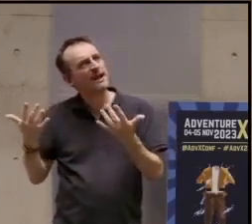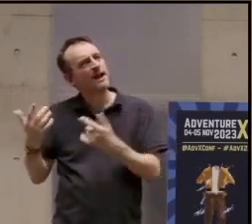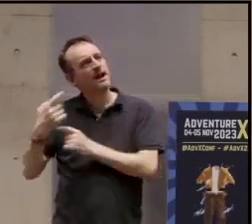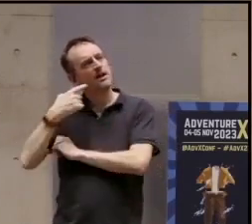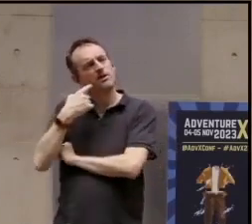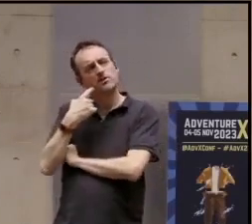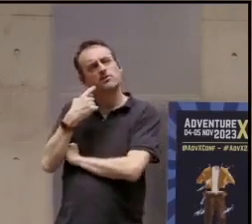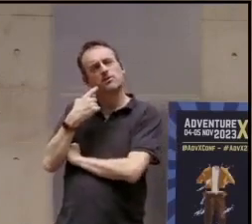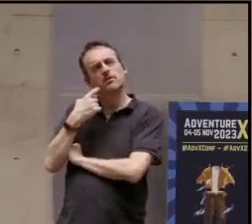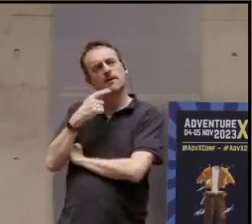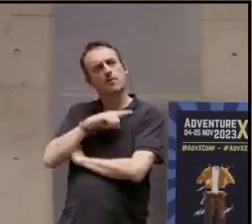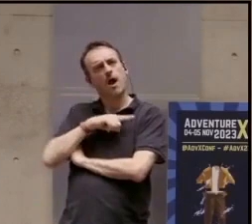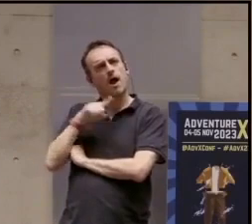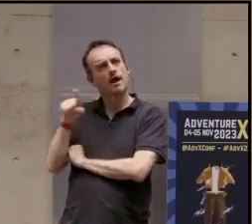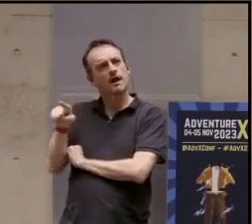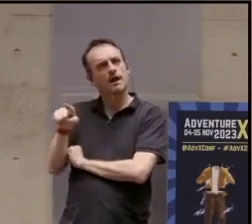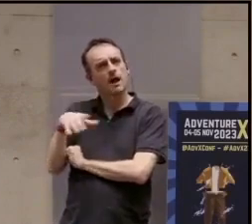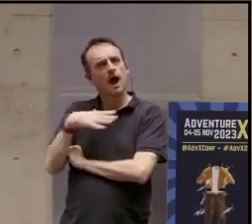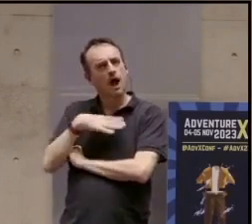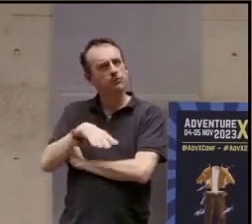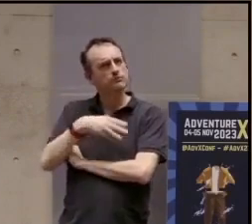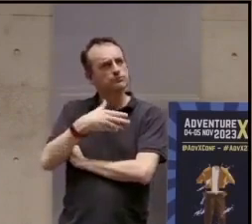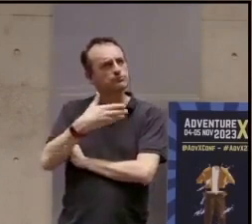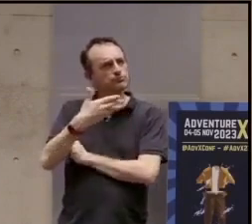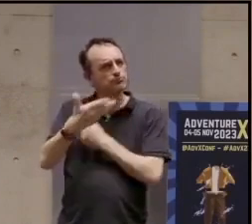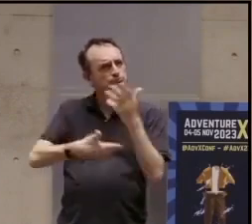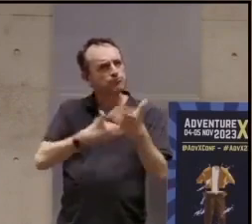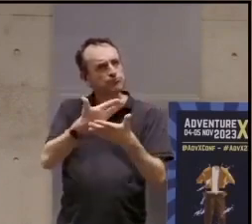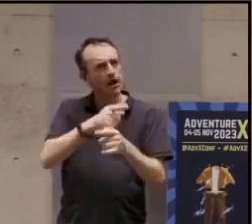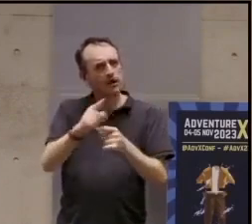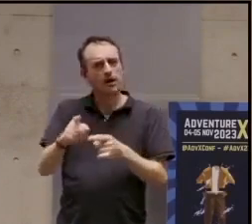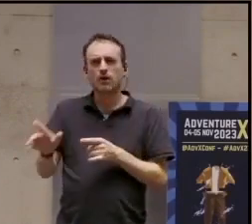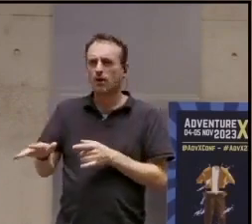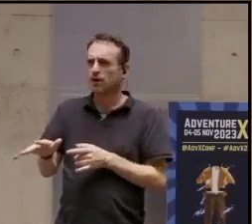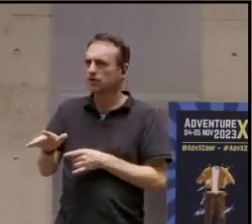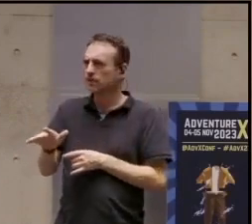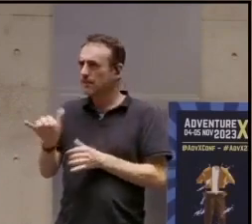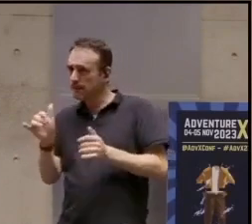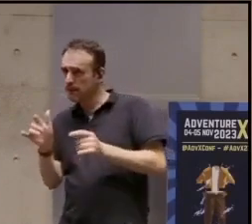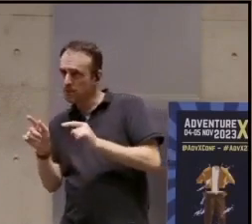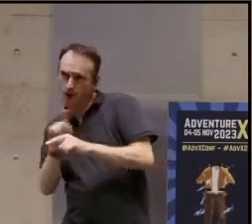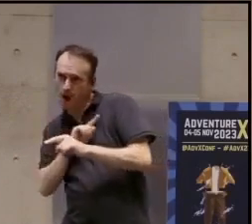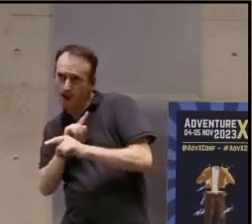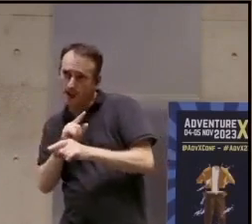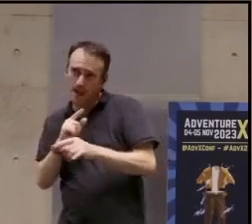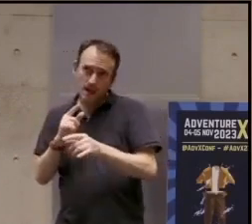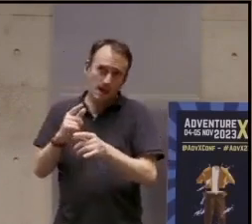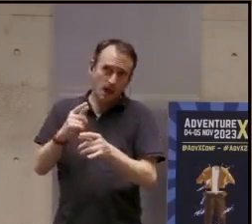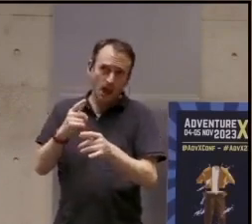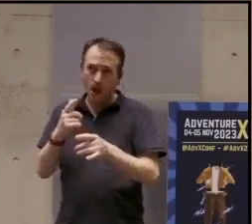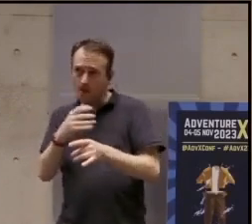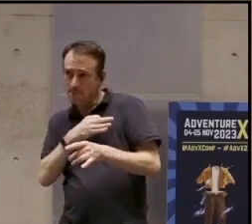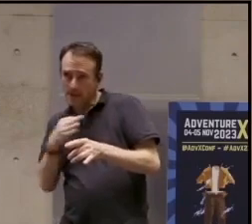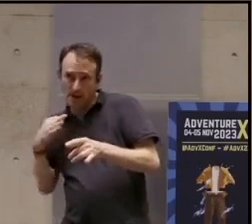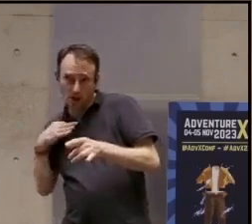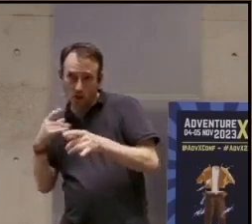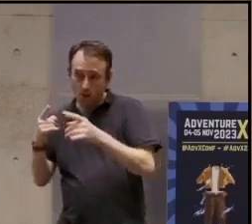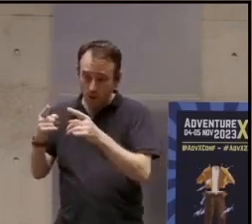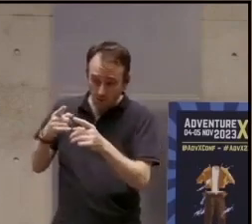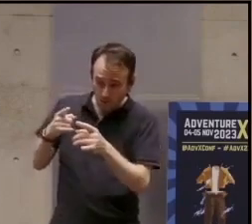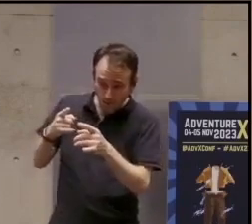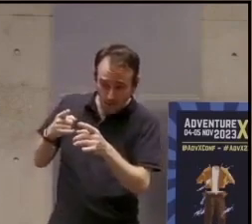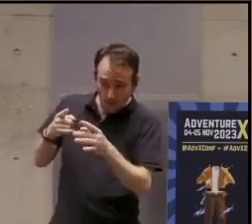will explore that in a moment, maybe because it's a bit harder to do. Maybe there's a bit of a fear of getting it wrong.